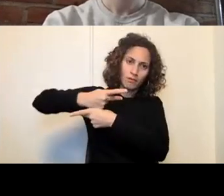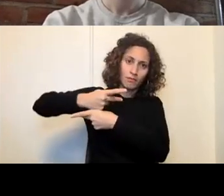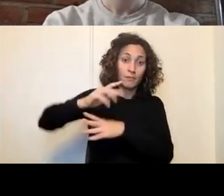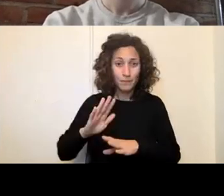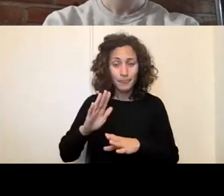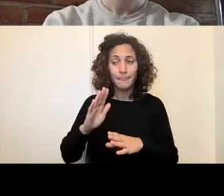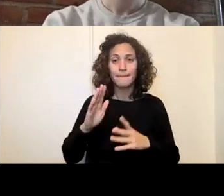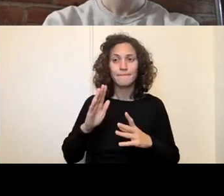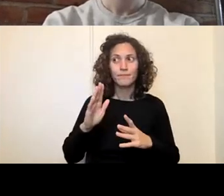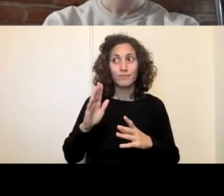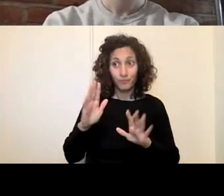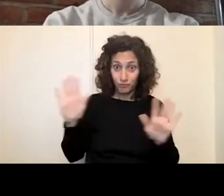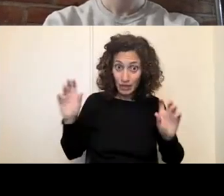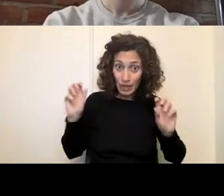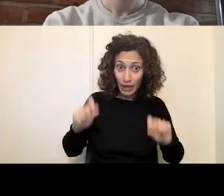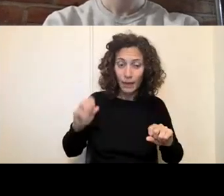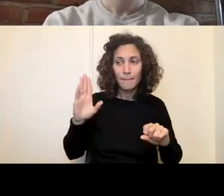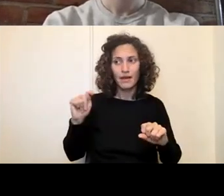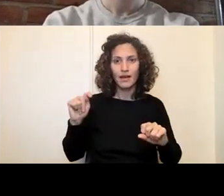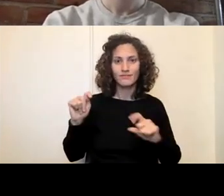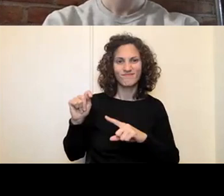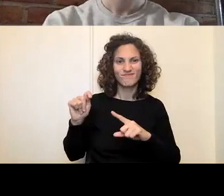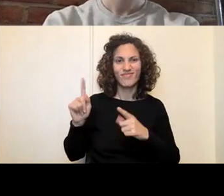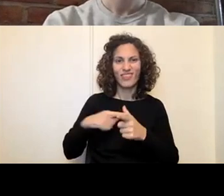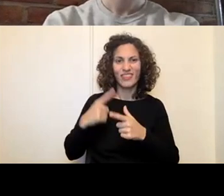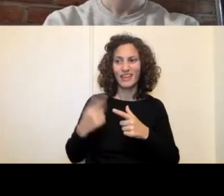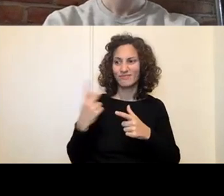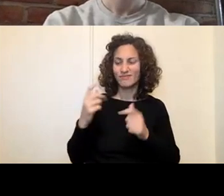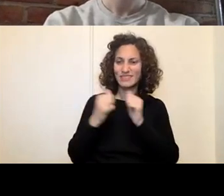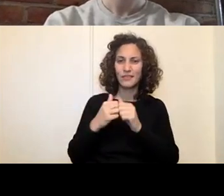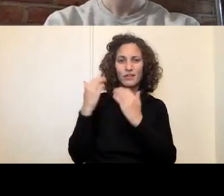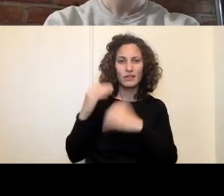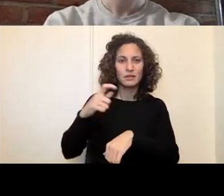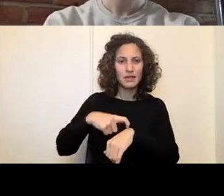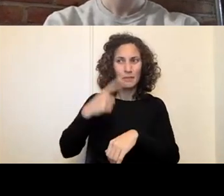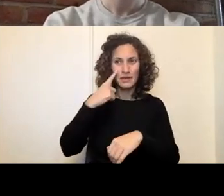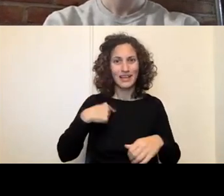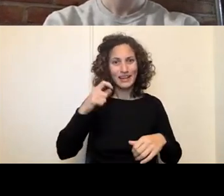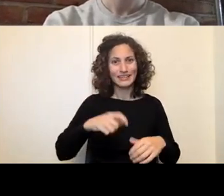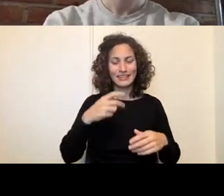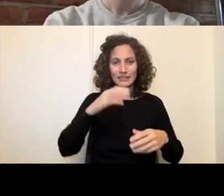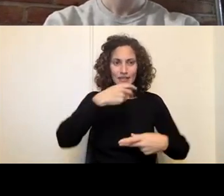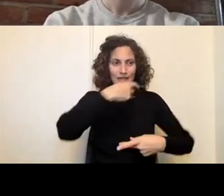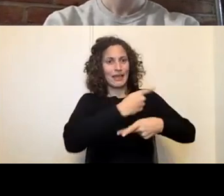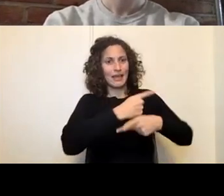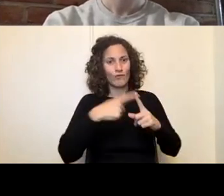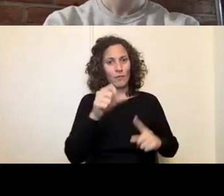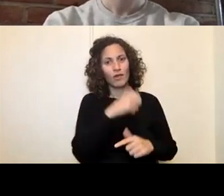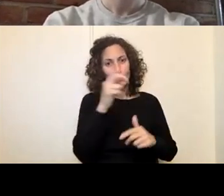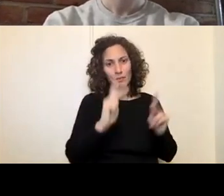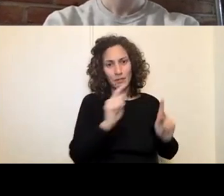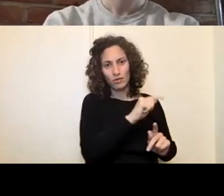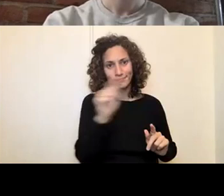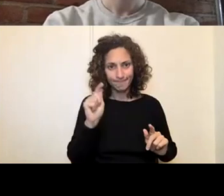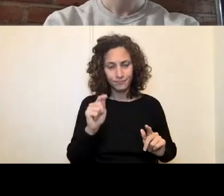together will be limited because I still need my care needs met from other people. And so from the beginning, I make certain